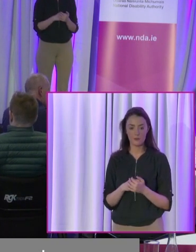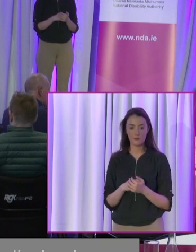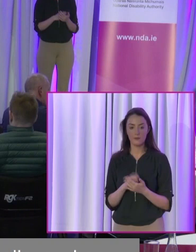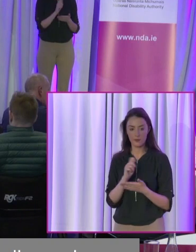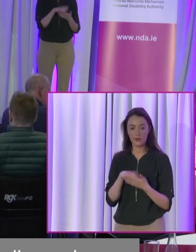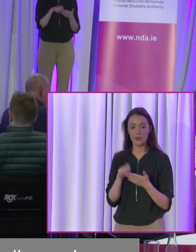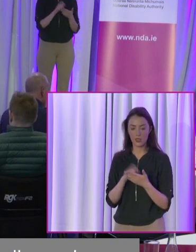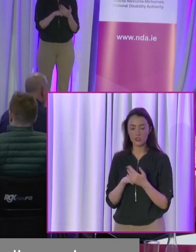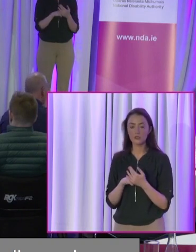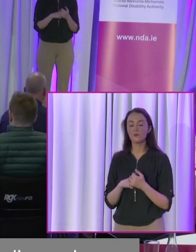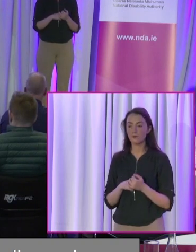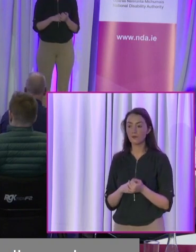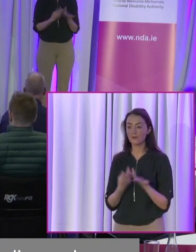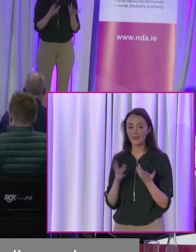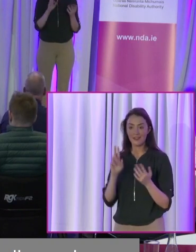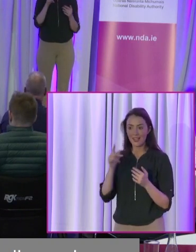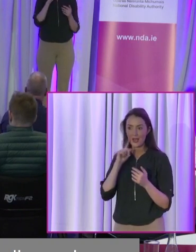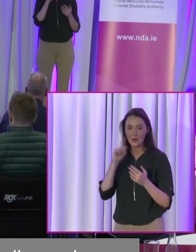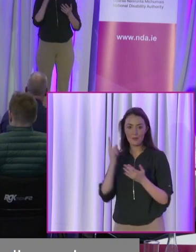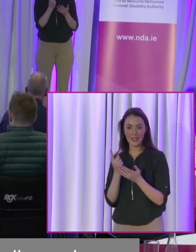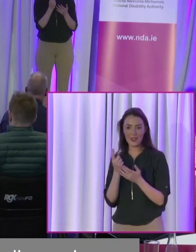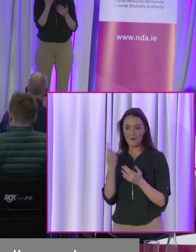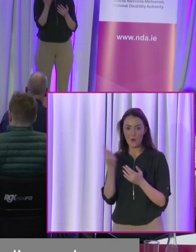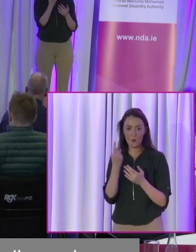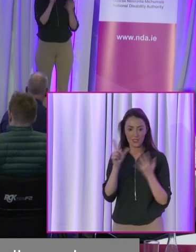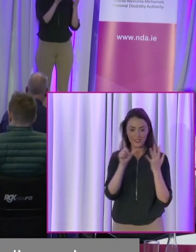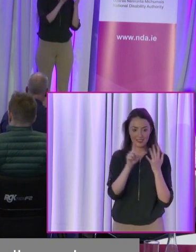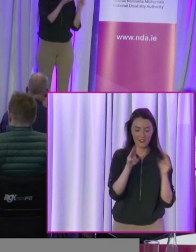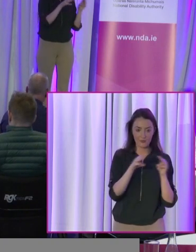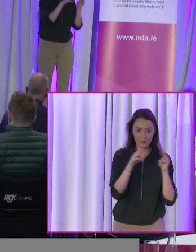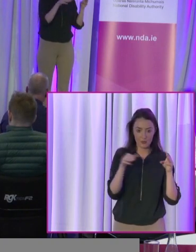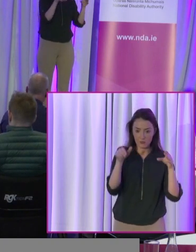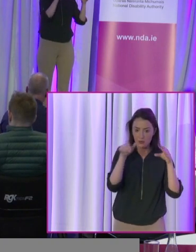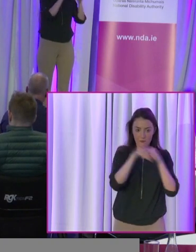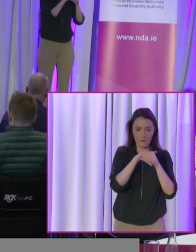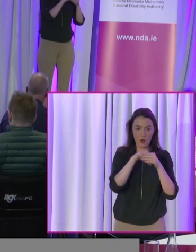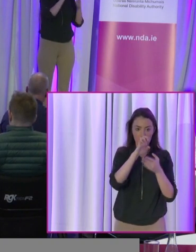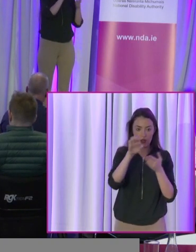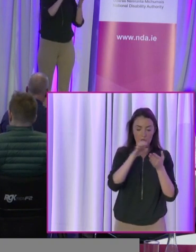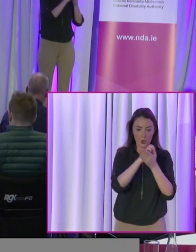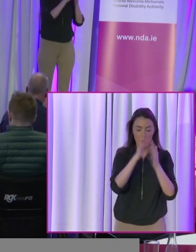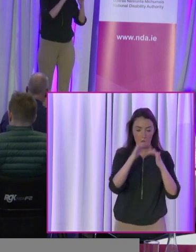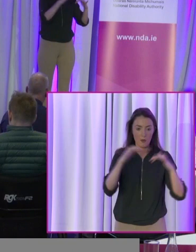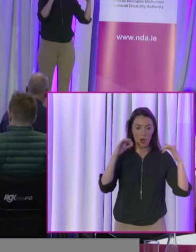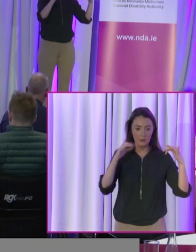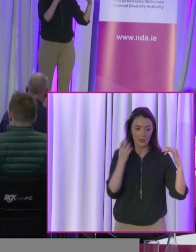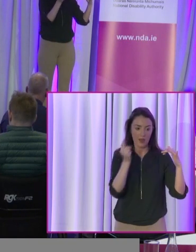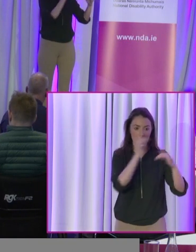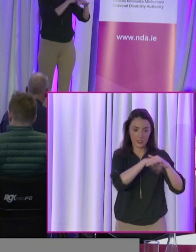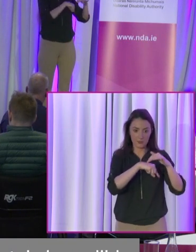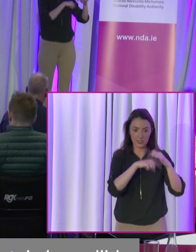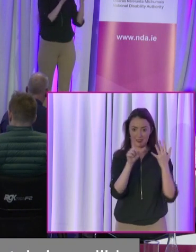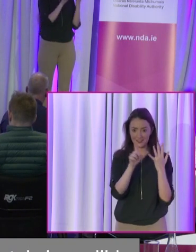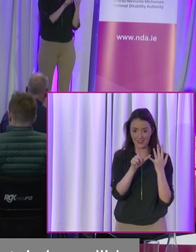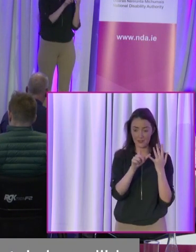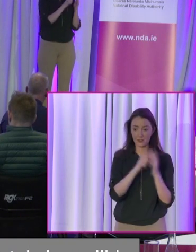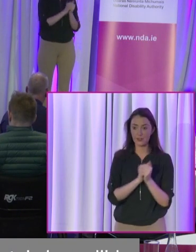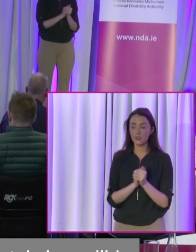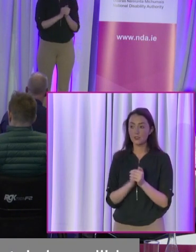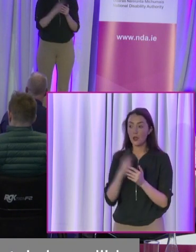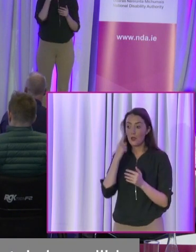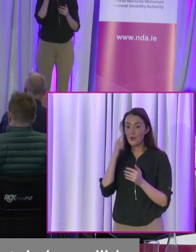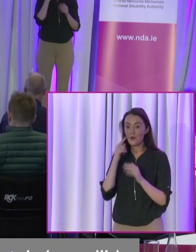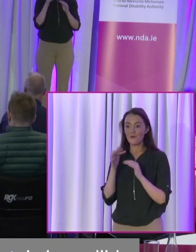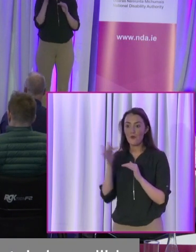7 MEPs in the whole European Parliament are people with disabilities. Absolutely incredible. And I look forward to picking up on some of the topics in terms of the European